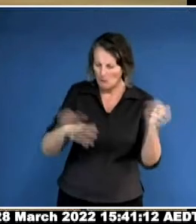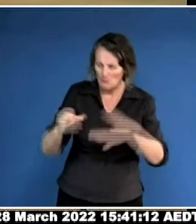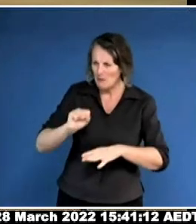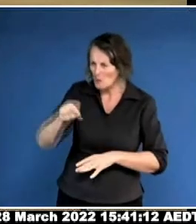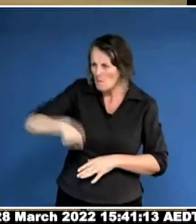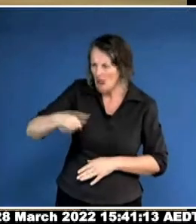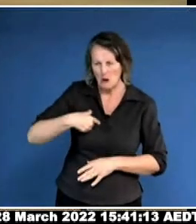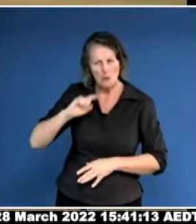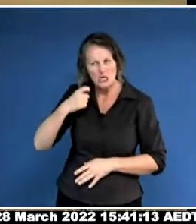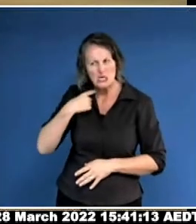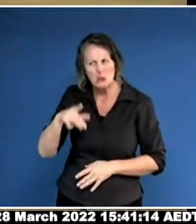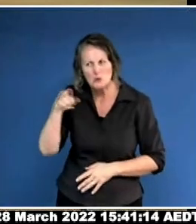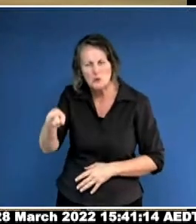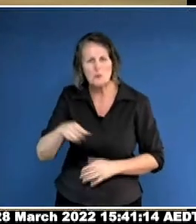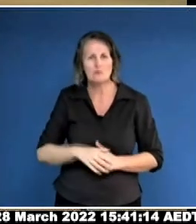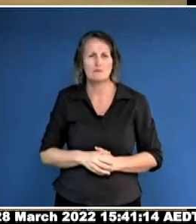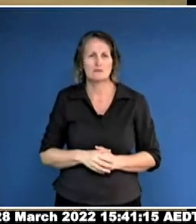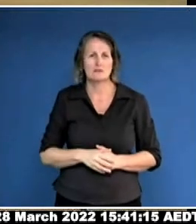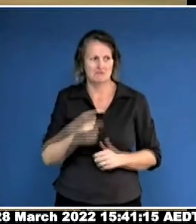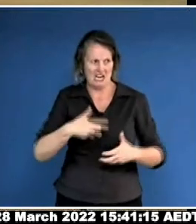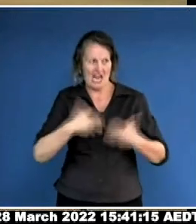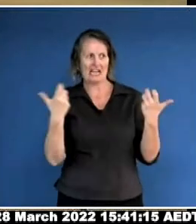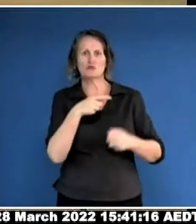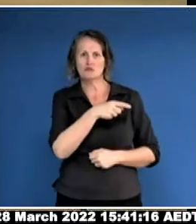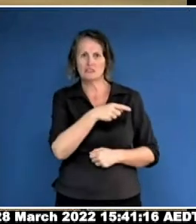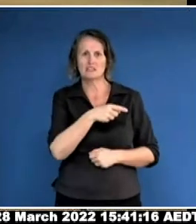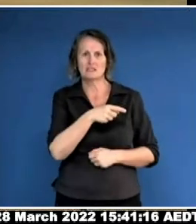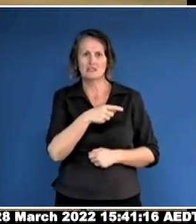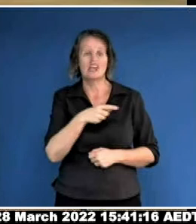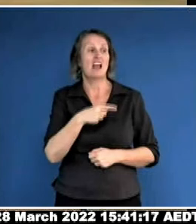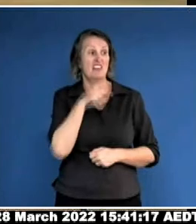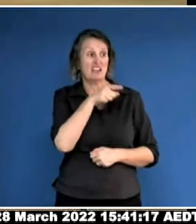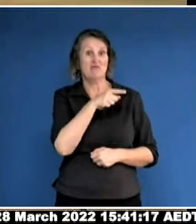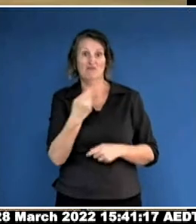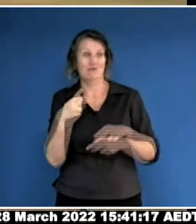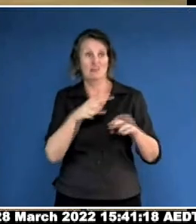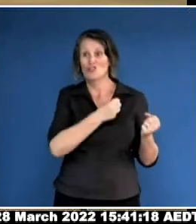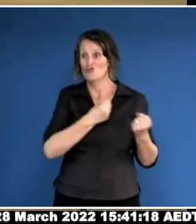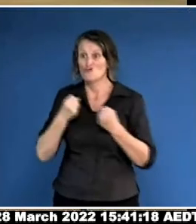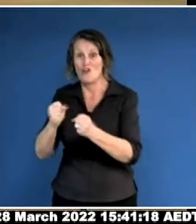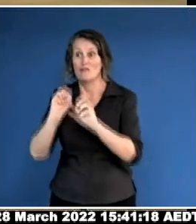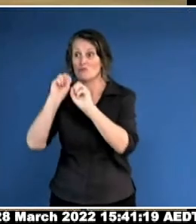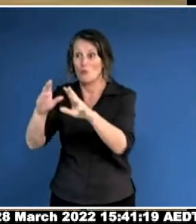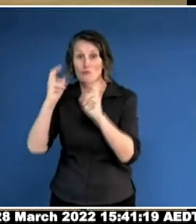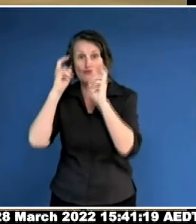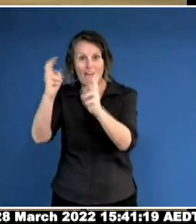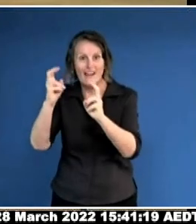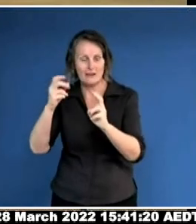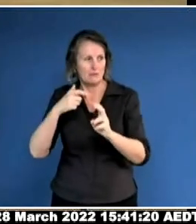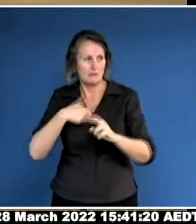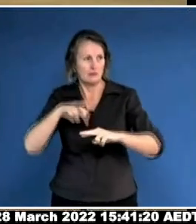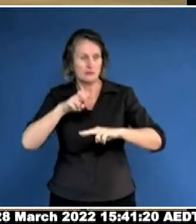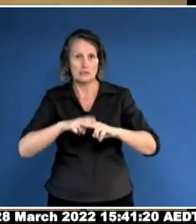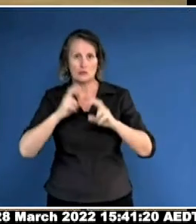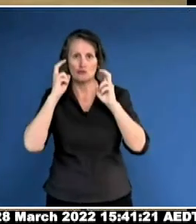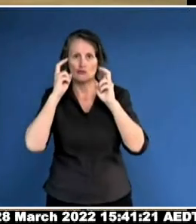angry. Then he drove me to the train station. I got on the train that was going interstate. I remember being on the train